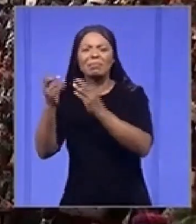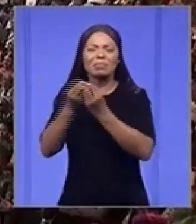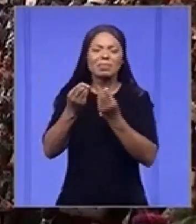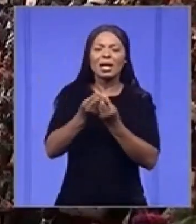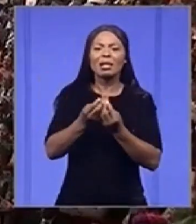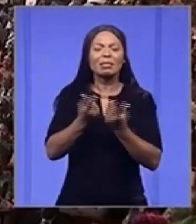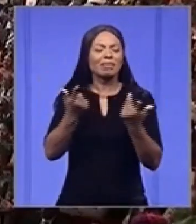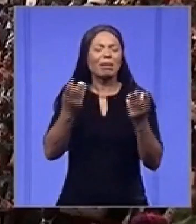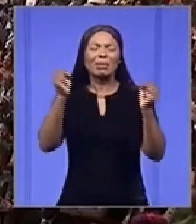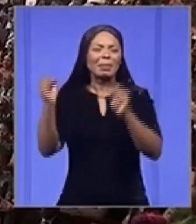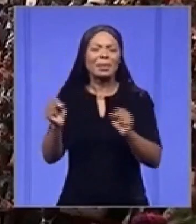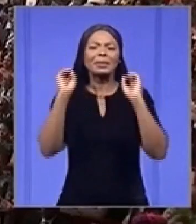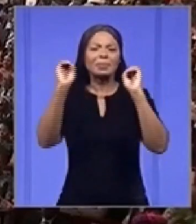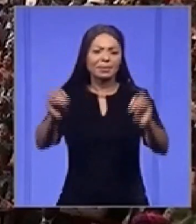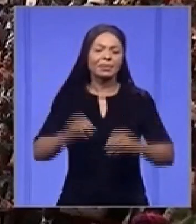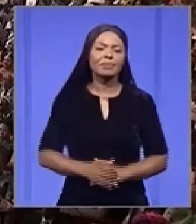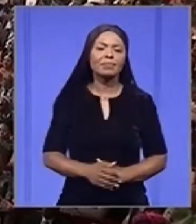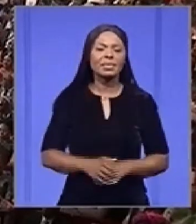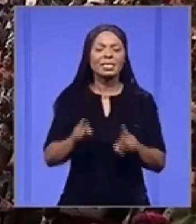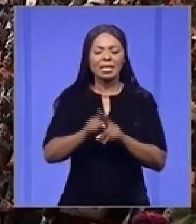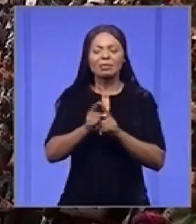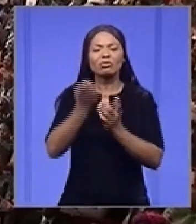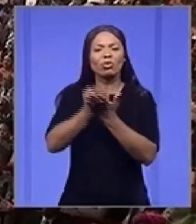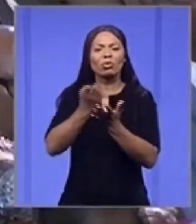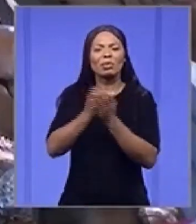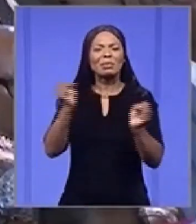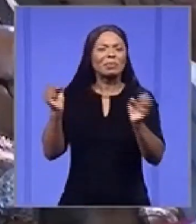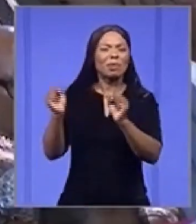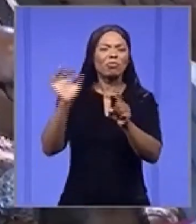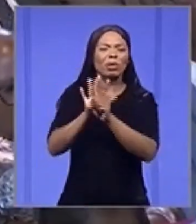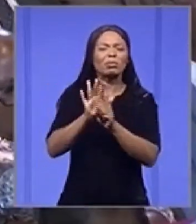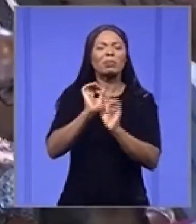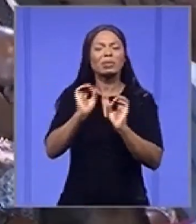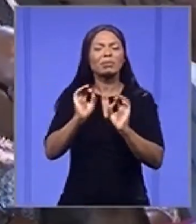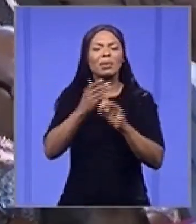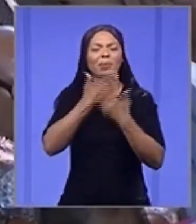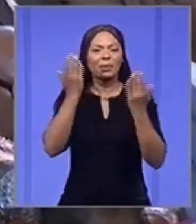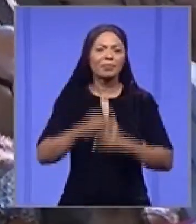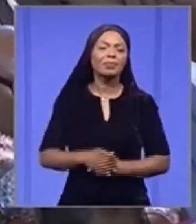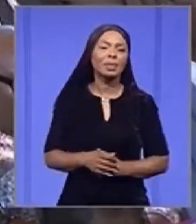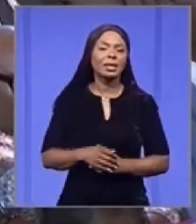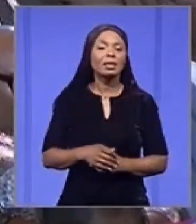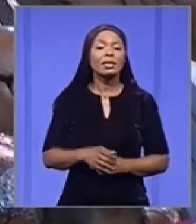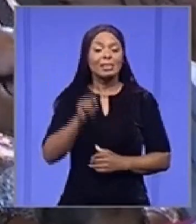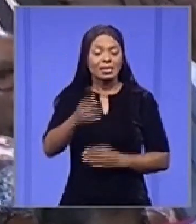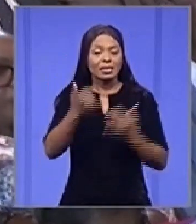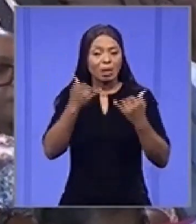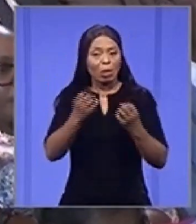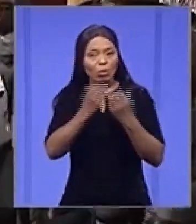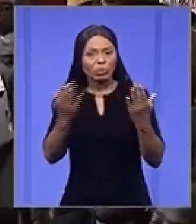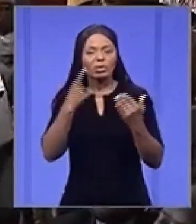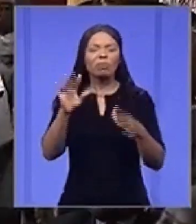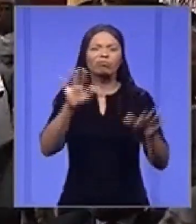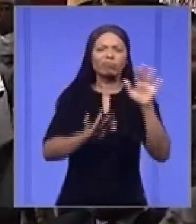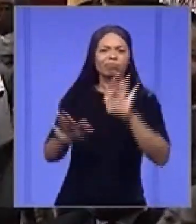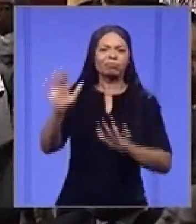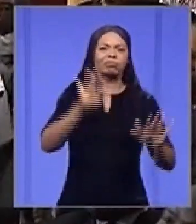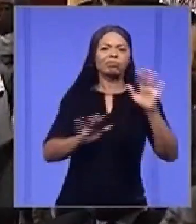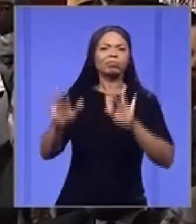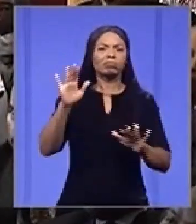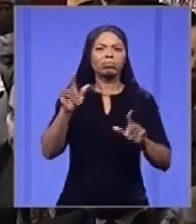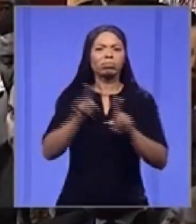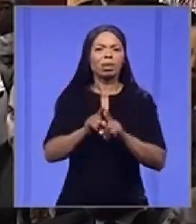ya amogetse maitlamo a mopresidente a dirileng go akaretsa go atolosiwa ga matlole a dikotlo tsa loago a le mo mathateng le mororo a